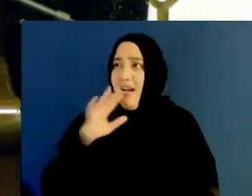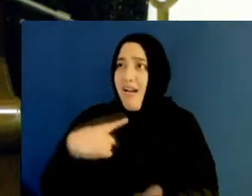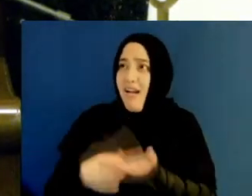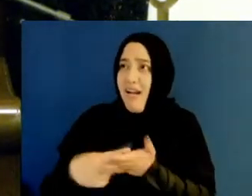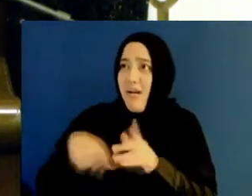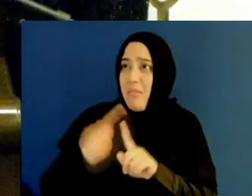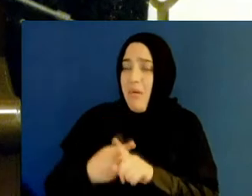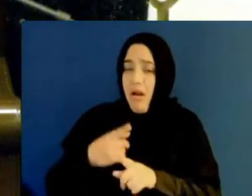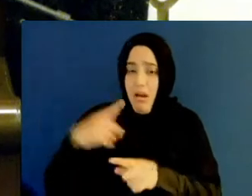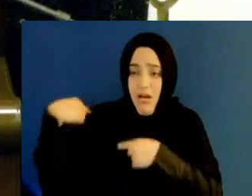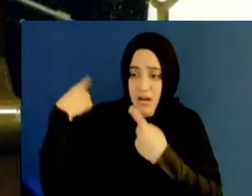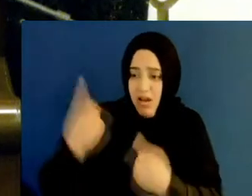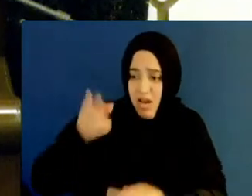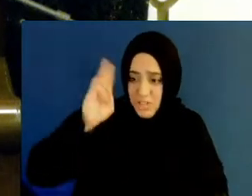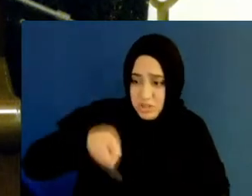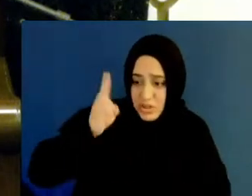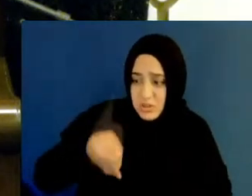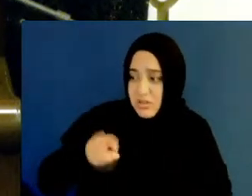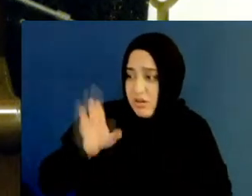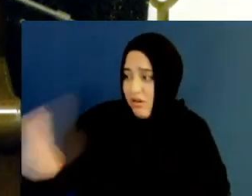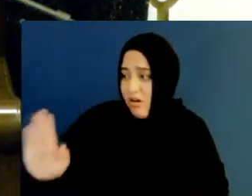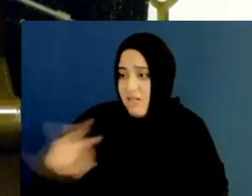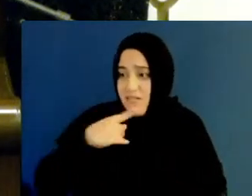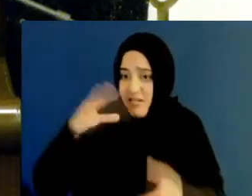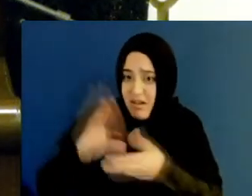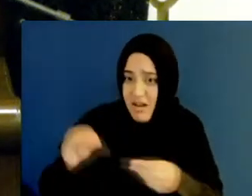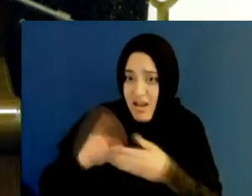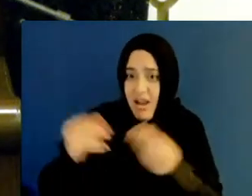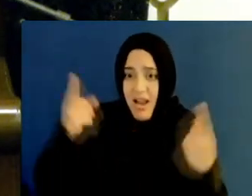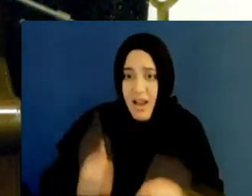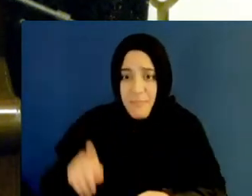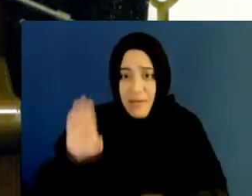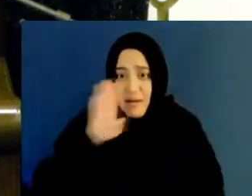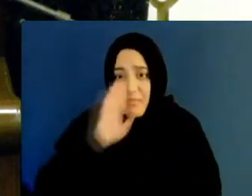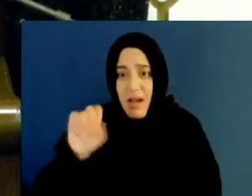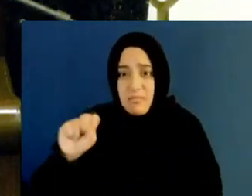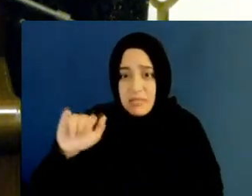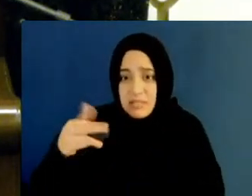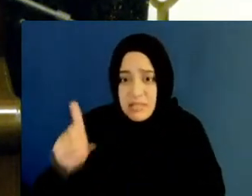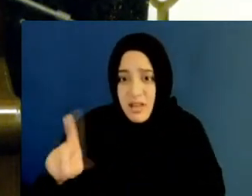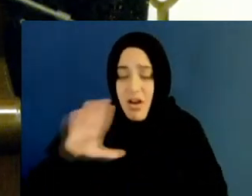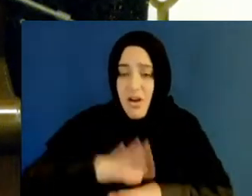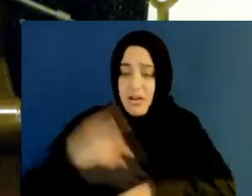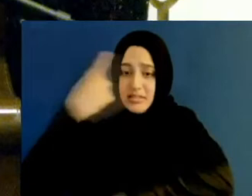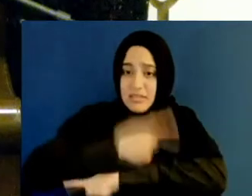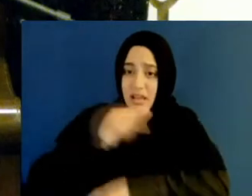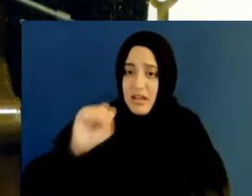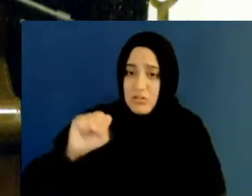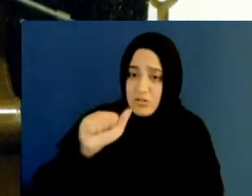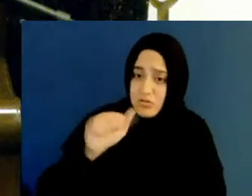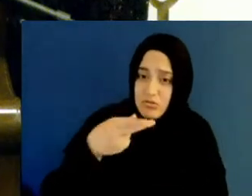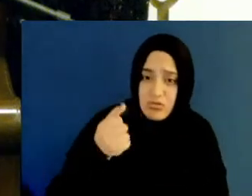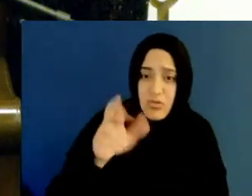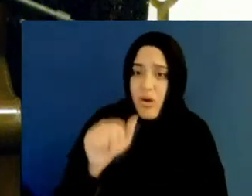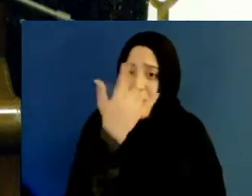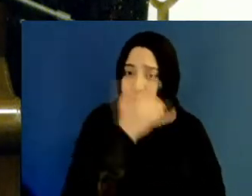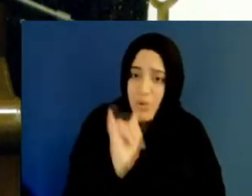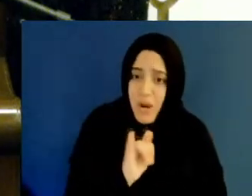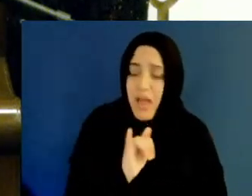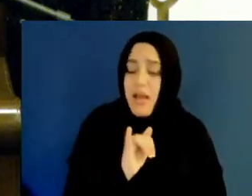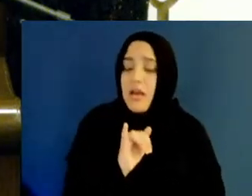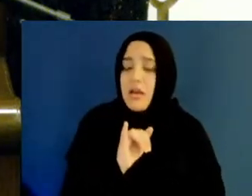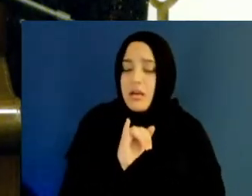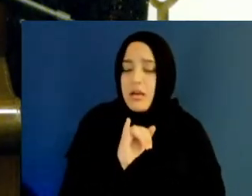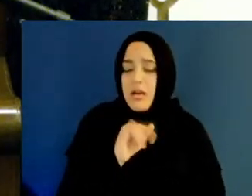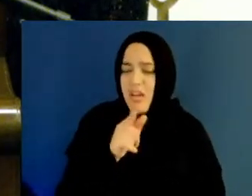is fabricated. Abadan la. In fact, if you understand that Imam Sajjad, courageous as